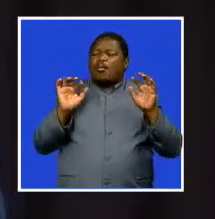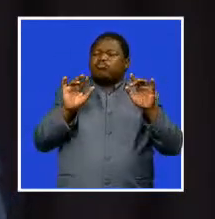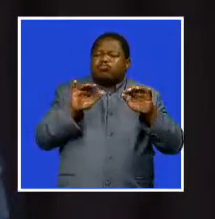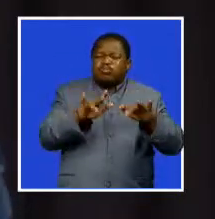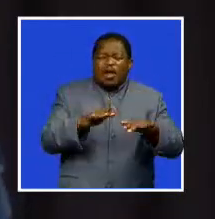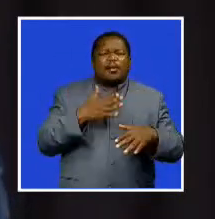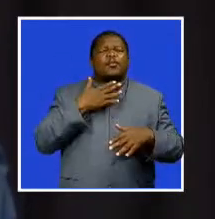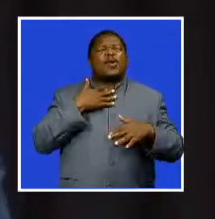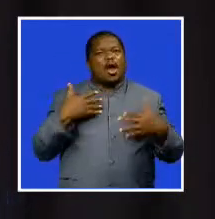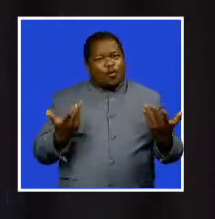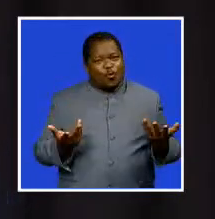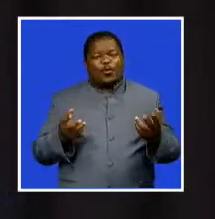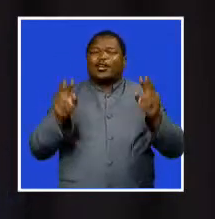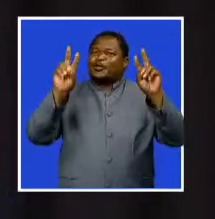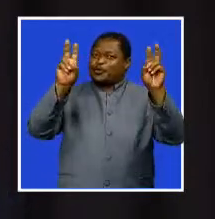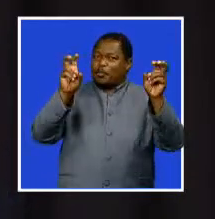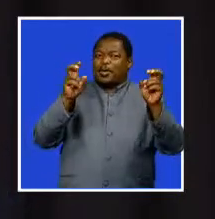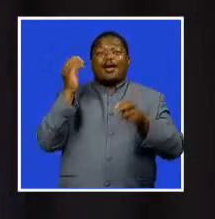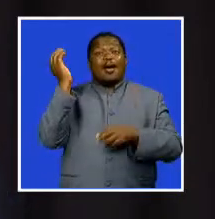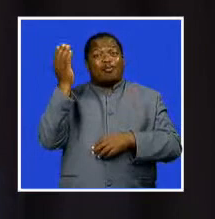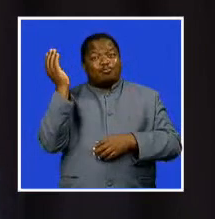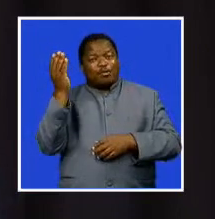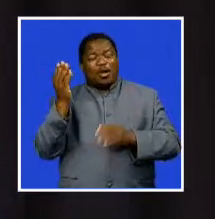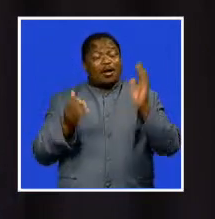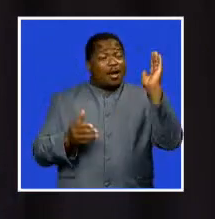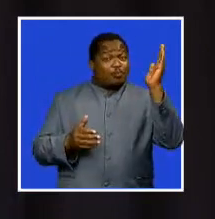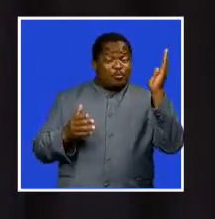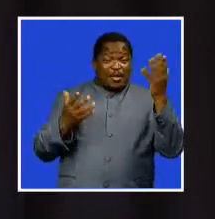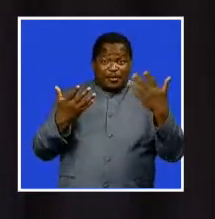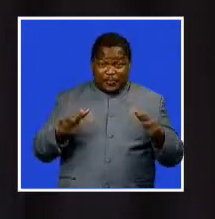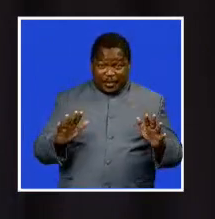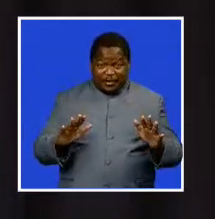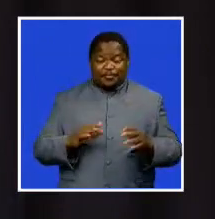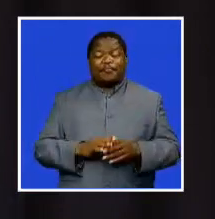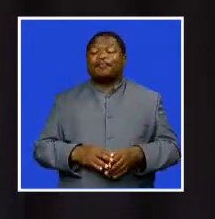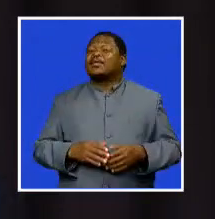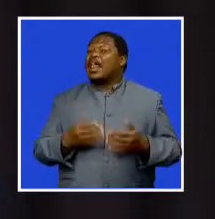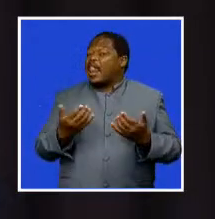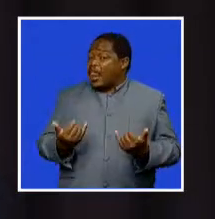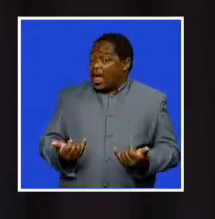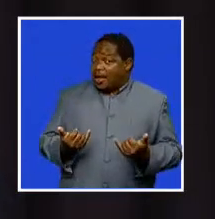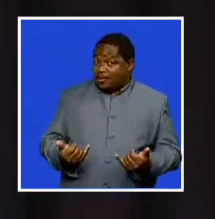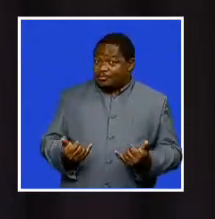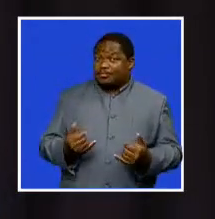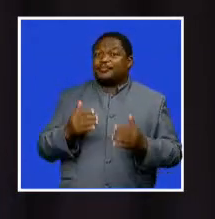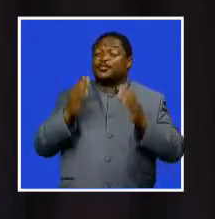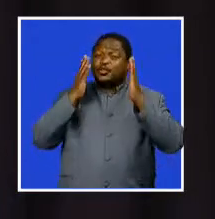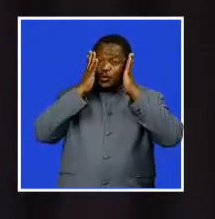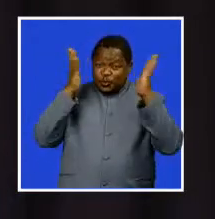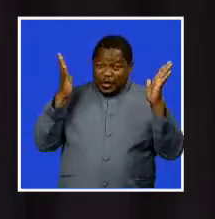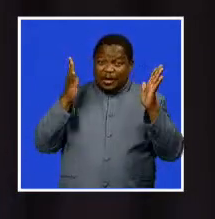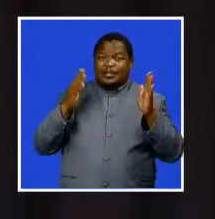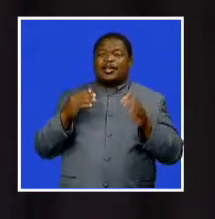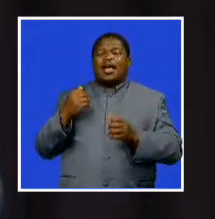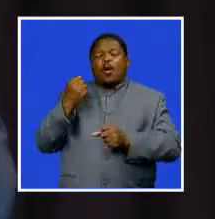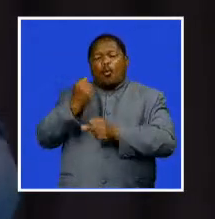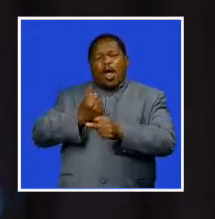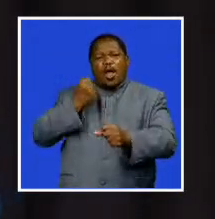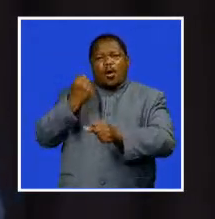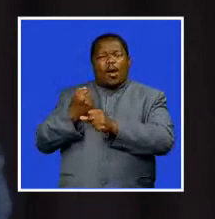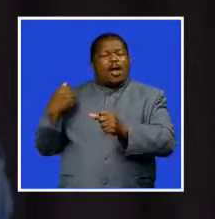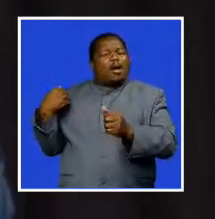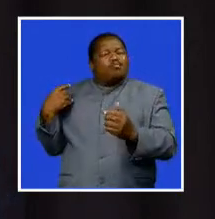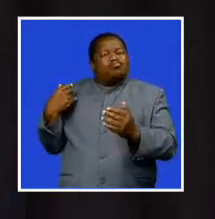selithatha selifika esigabeni lala khona sekufuna sisalesi engager lelinye ligiya salesi